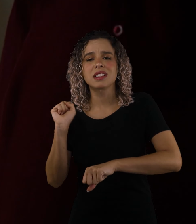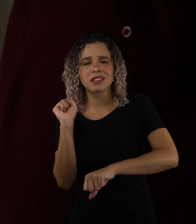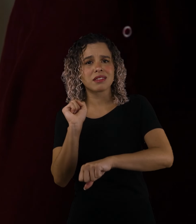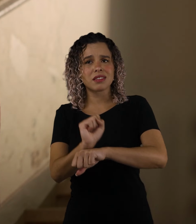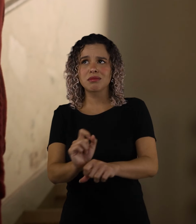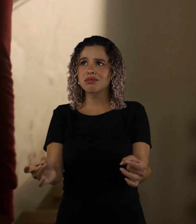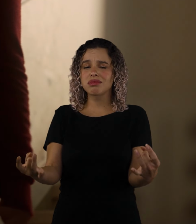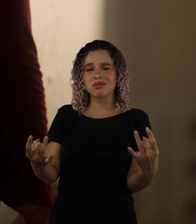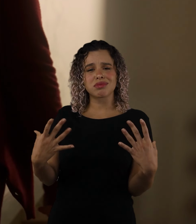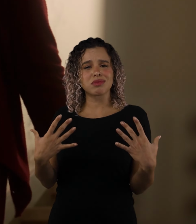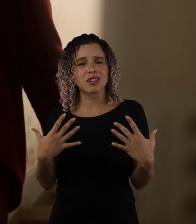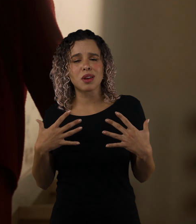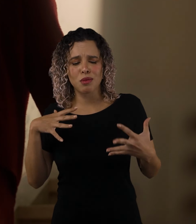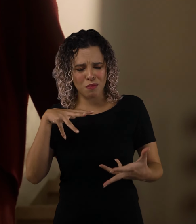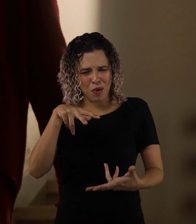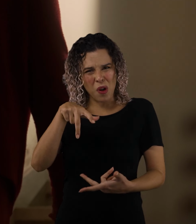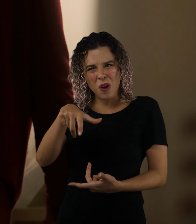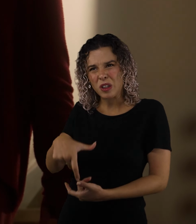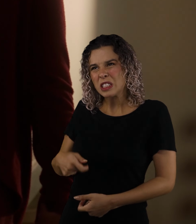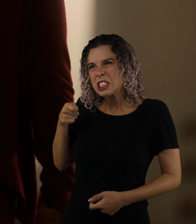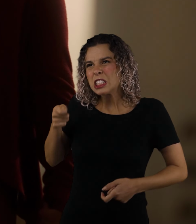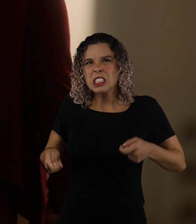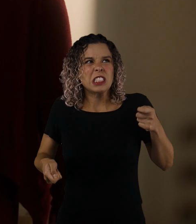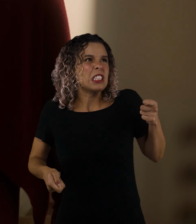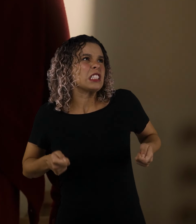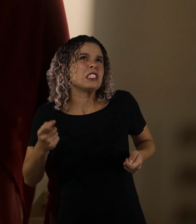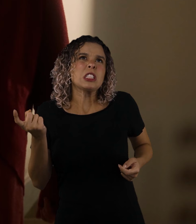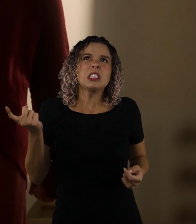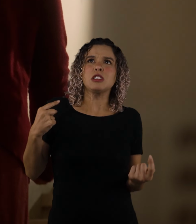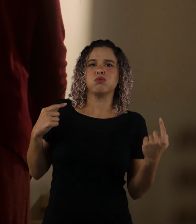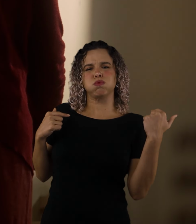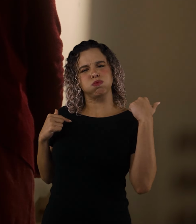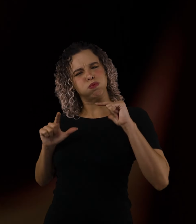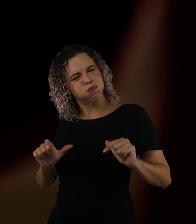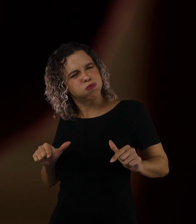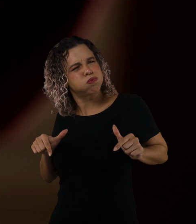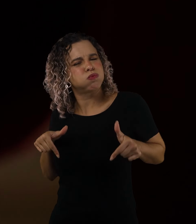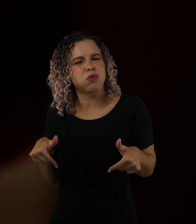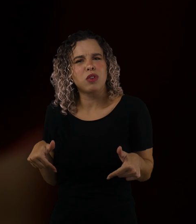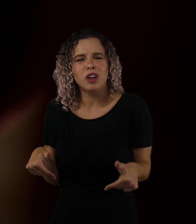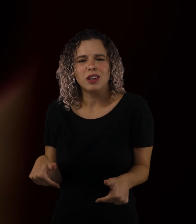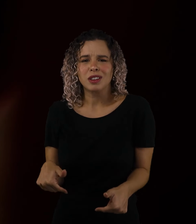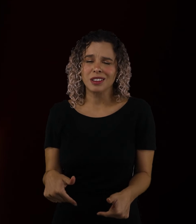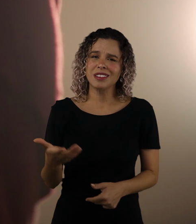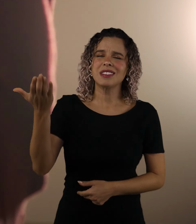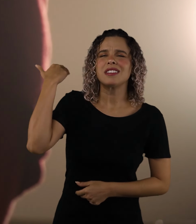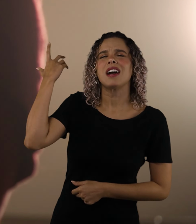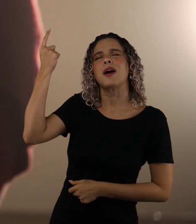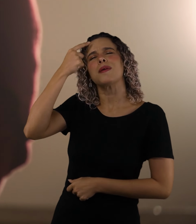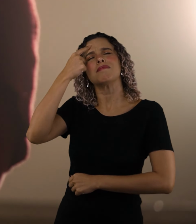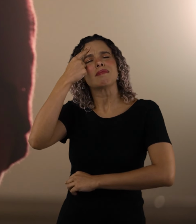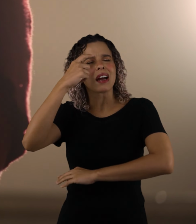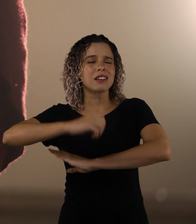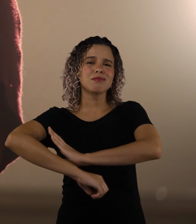standing in a world that's so. Sobe uma escada. I used to